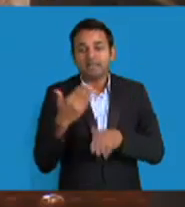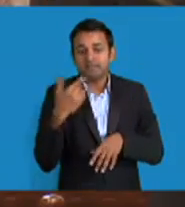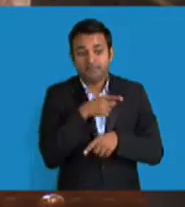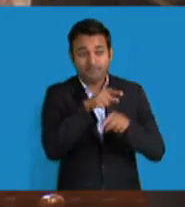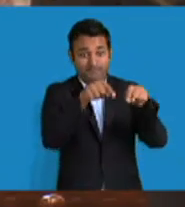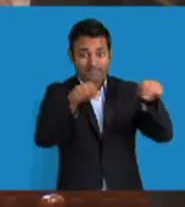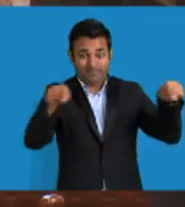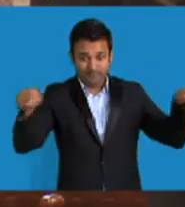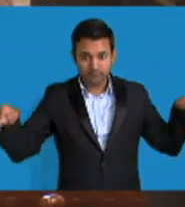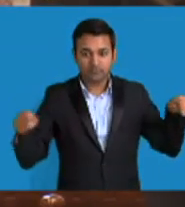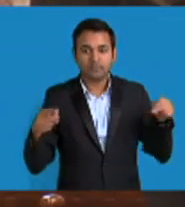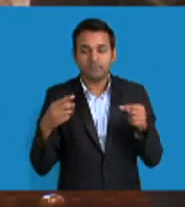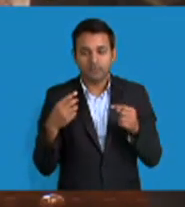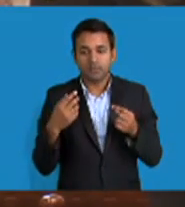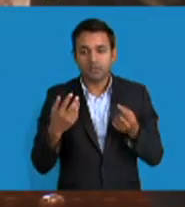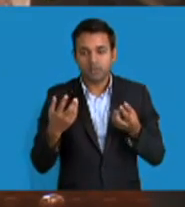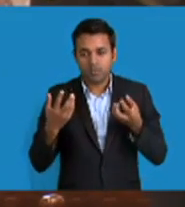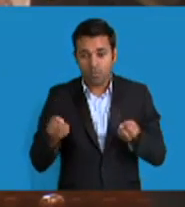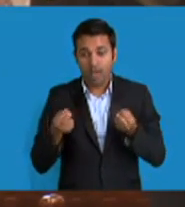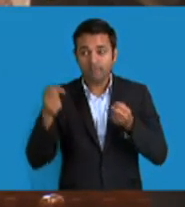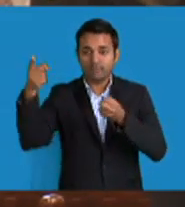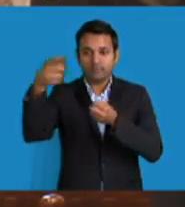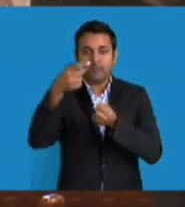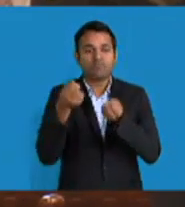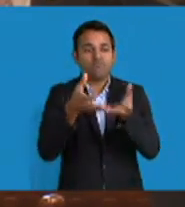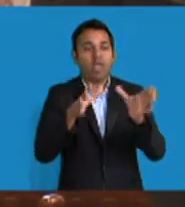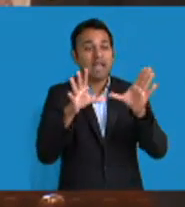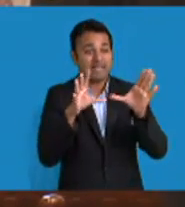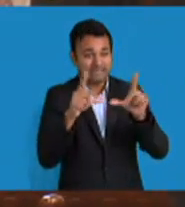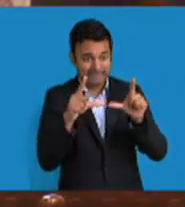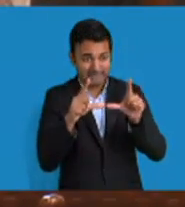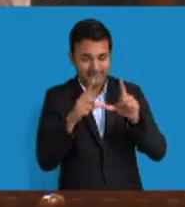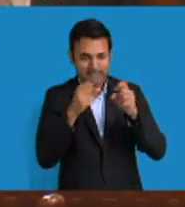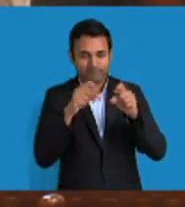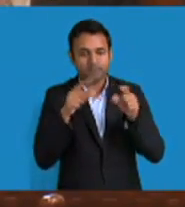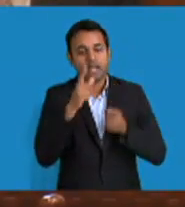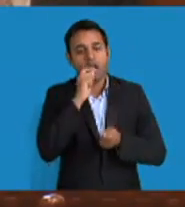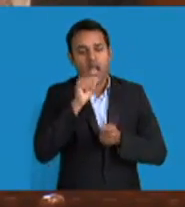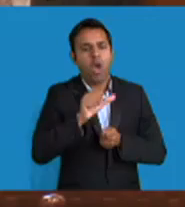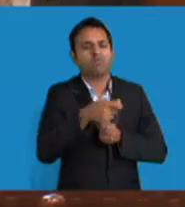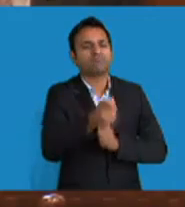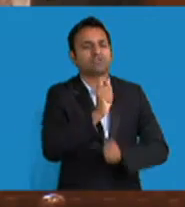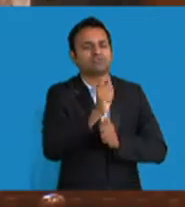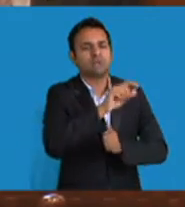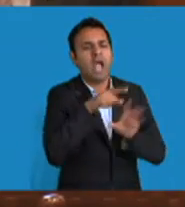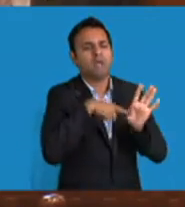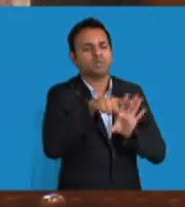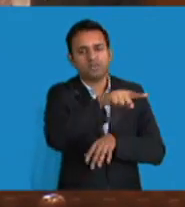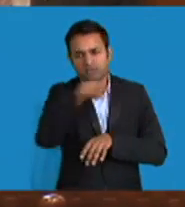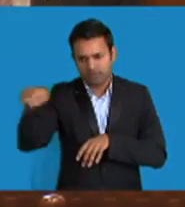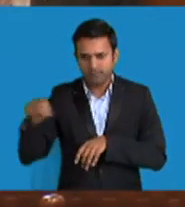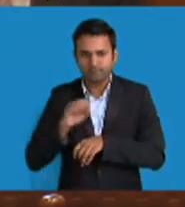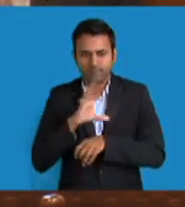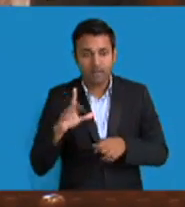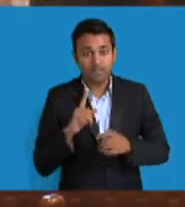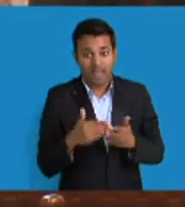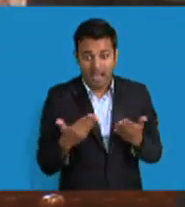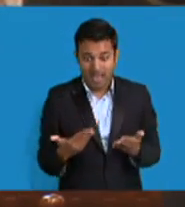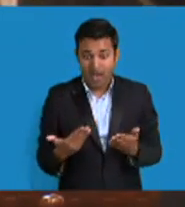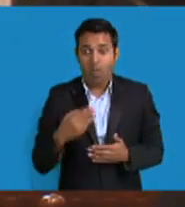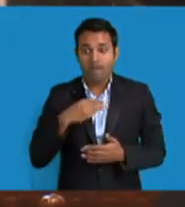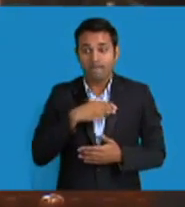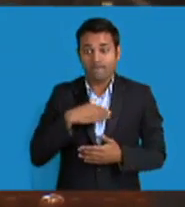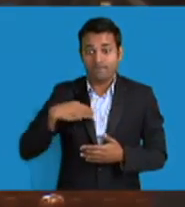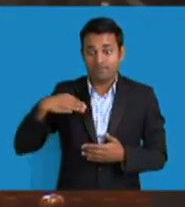license. Madam Speaker, in the same spirit of the cross-border intent, the Ministry is making a move to participate